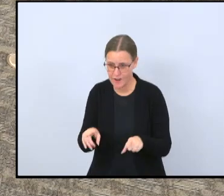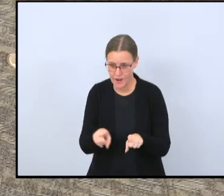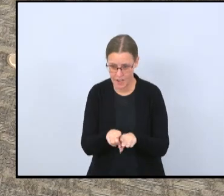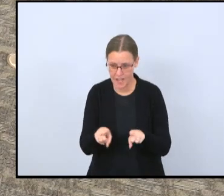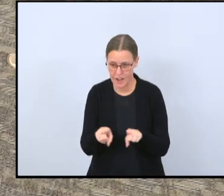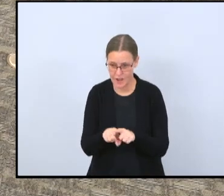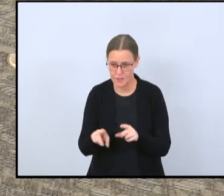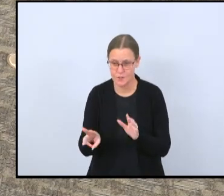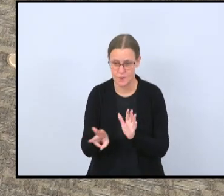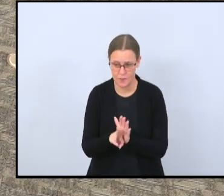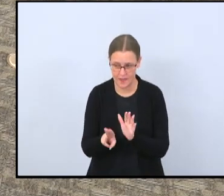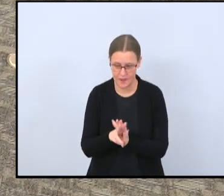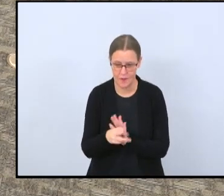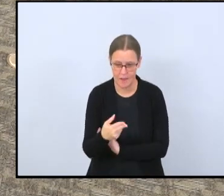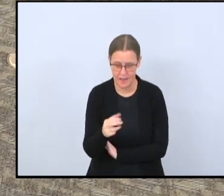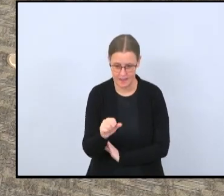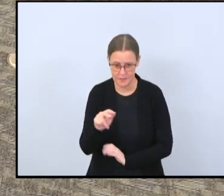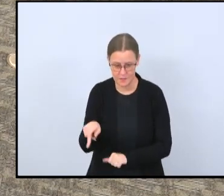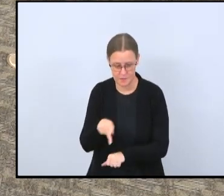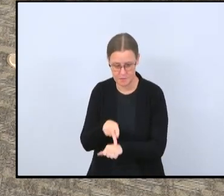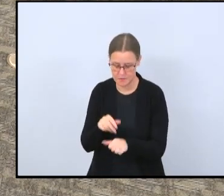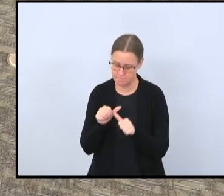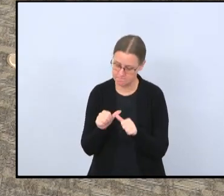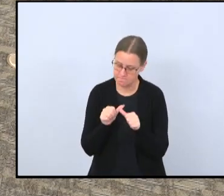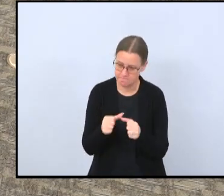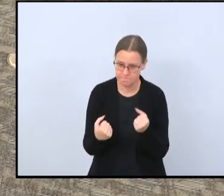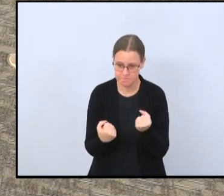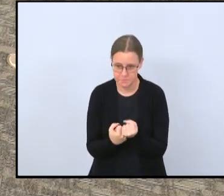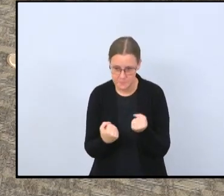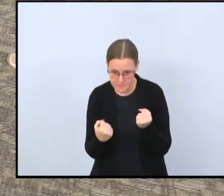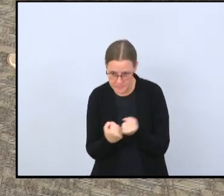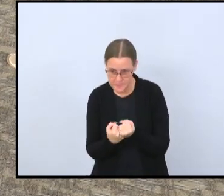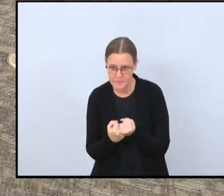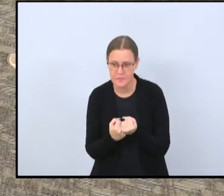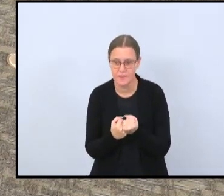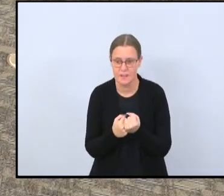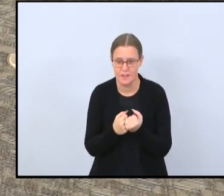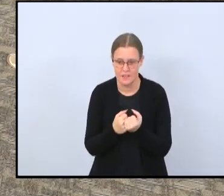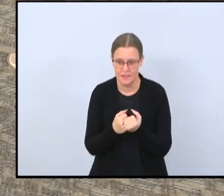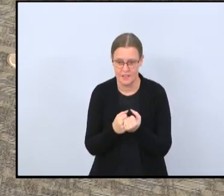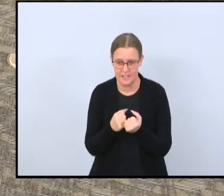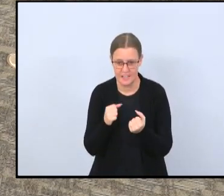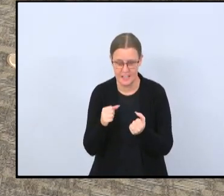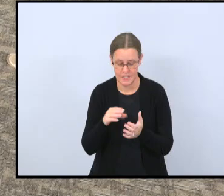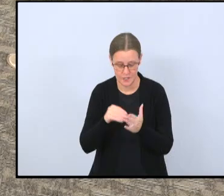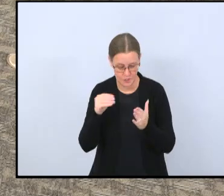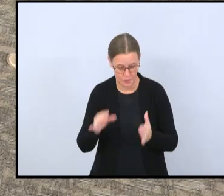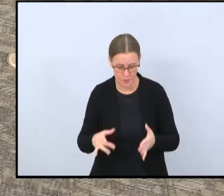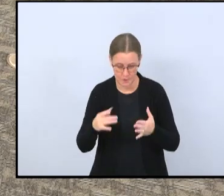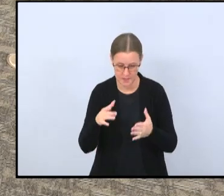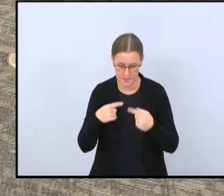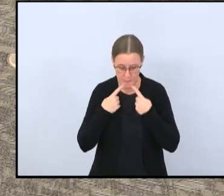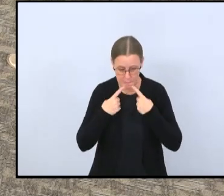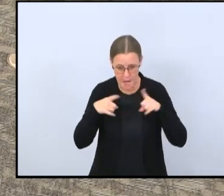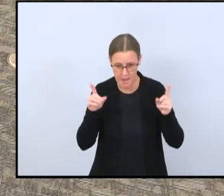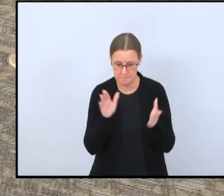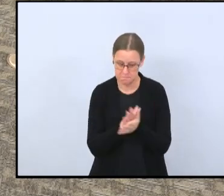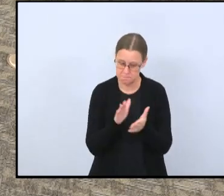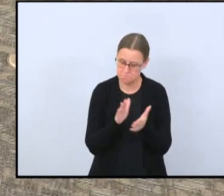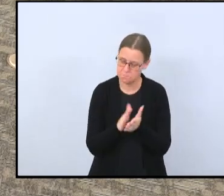principal of Waco High School, for his ongoing support of student achievement in academics, athletics, and beyond.